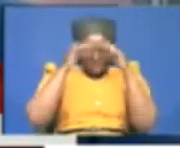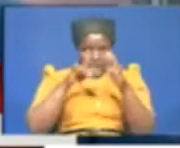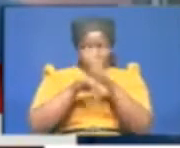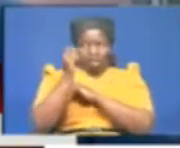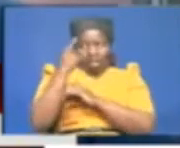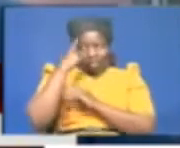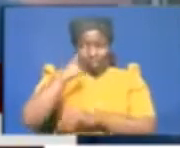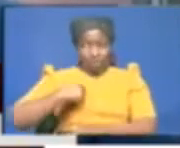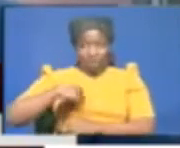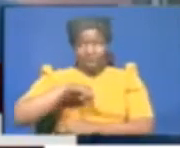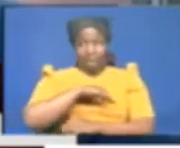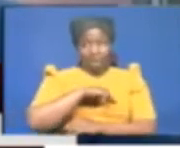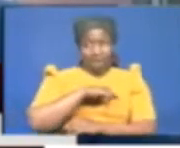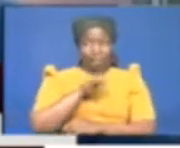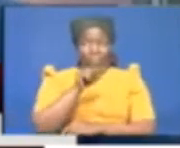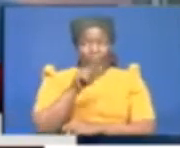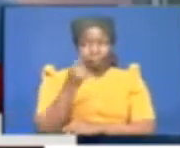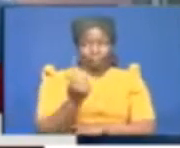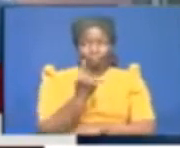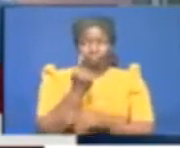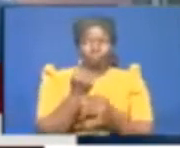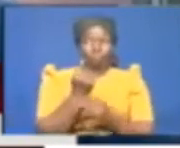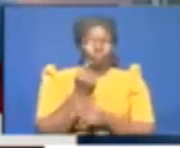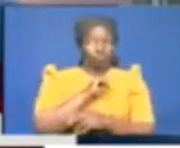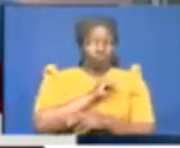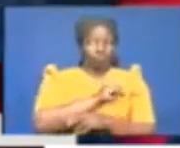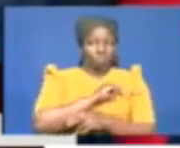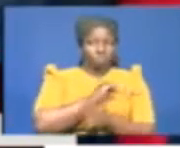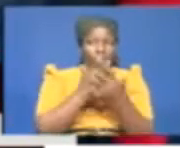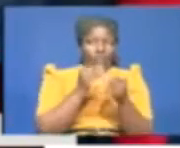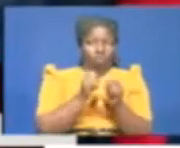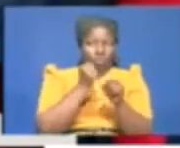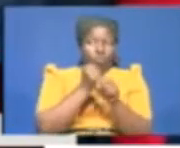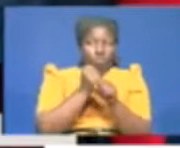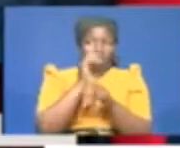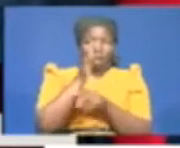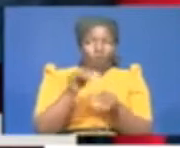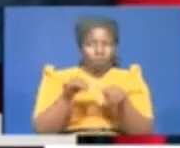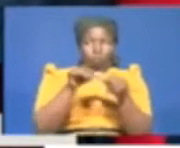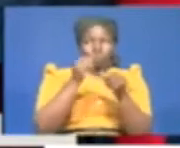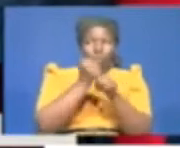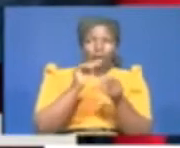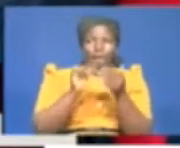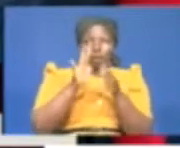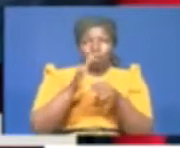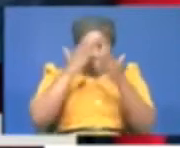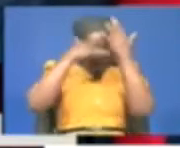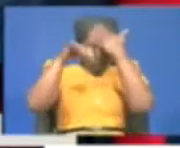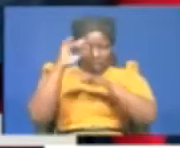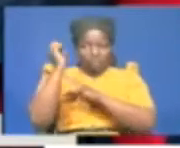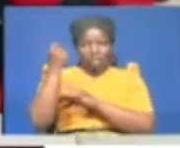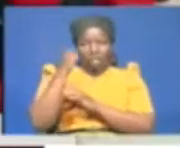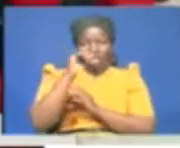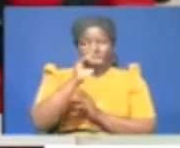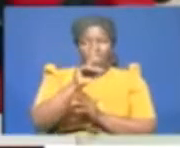us, it's only the natural thing to do, and we'll try to do more. University of Nairobi Dean of Students Johnson Ireri